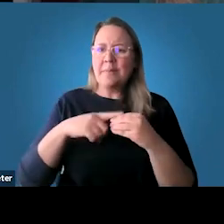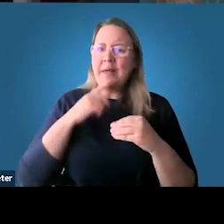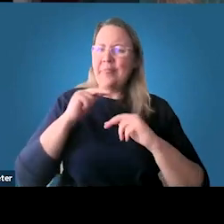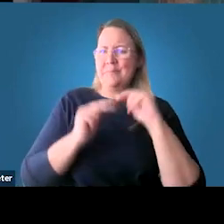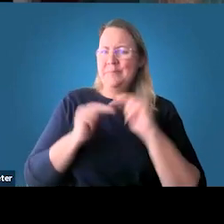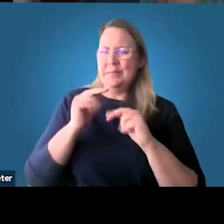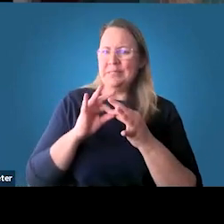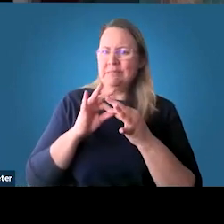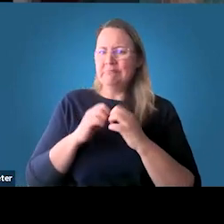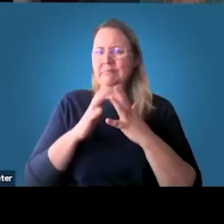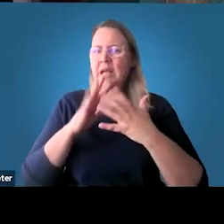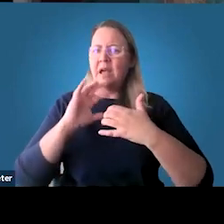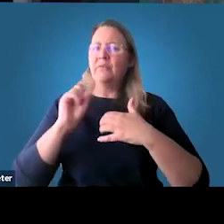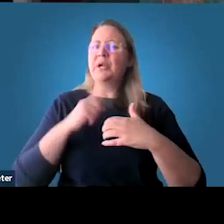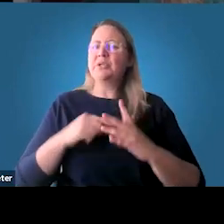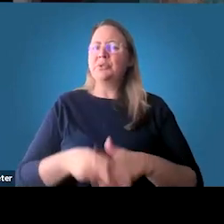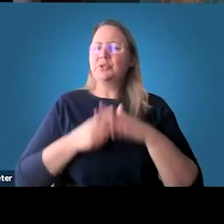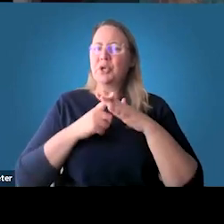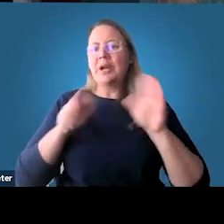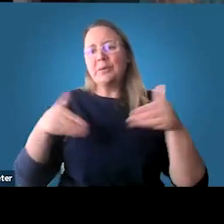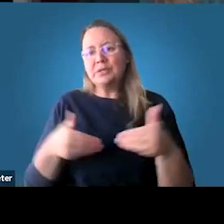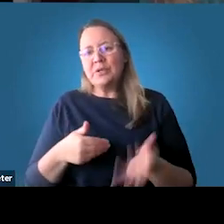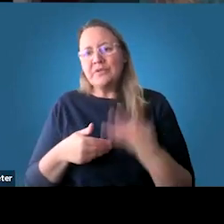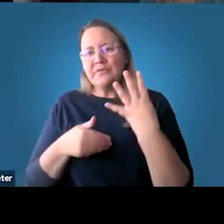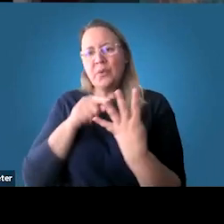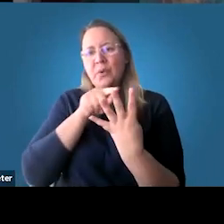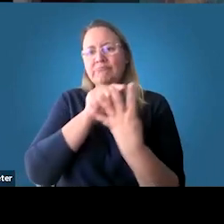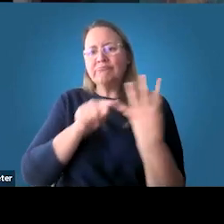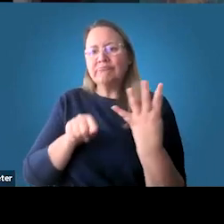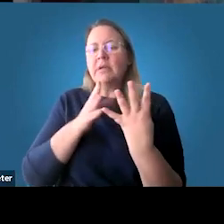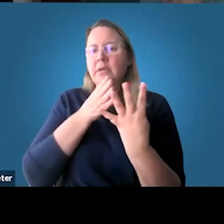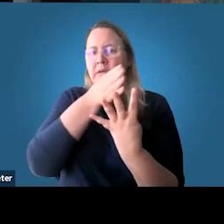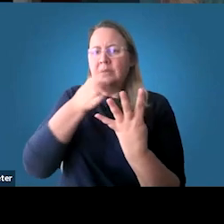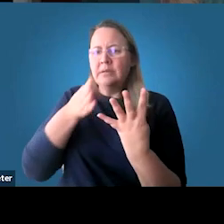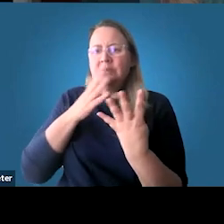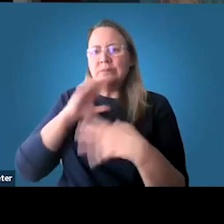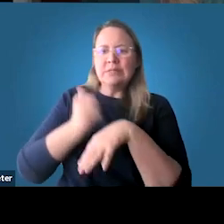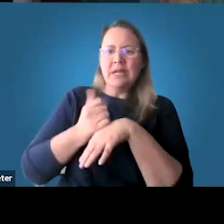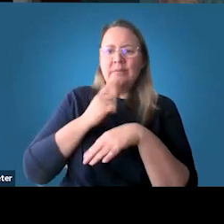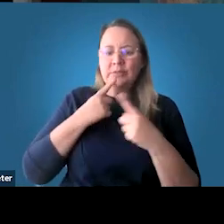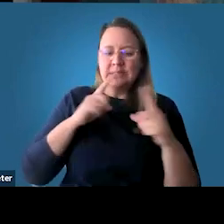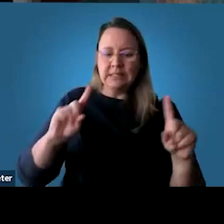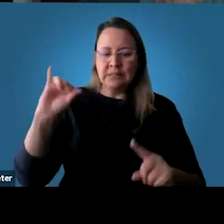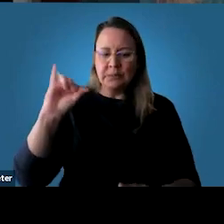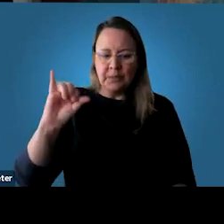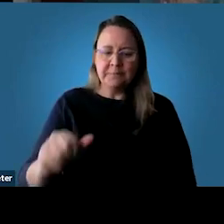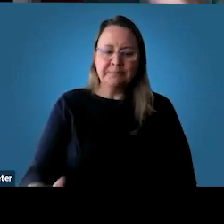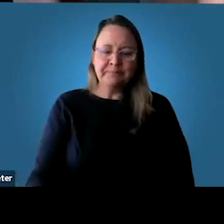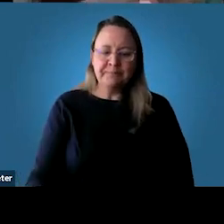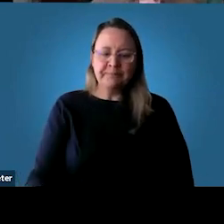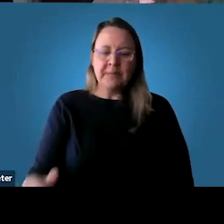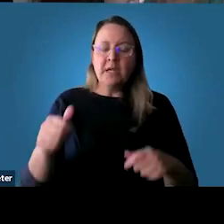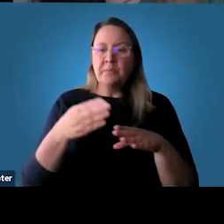building blocks of where to start, and I'll introduce 4 principles that you can use to set yourself up for success. And that's